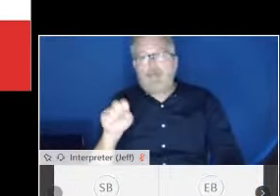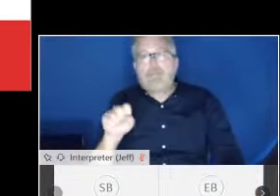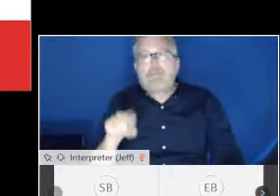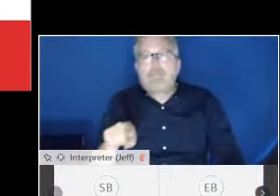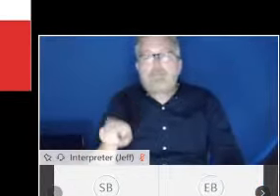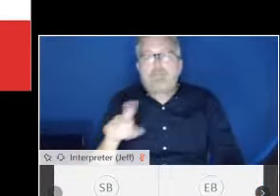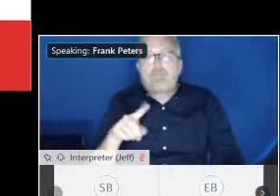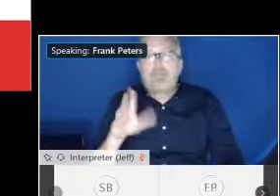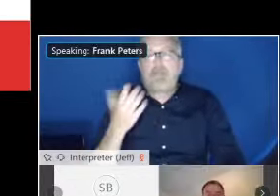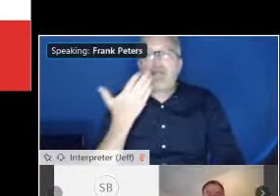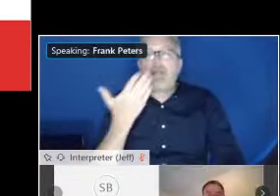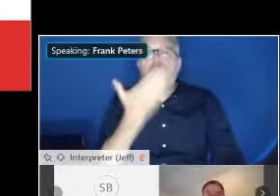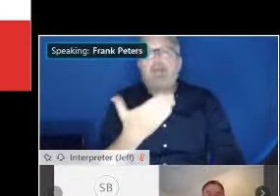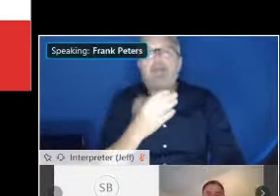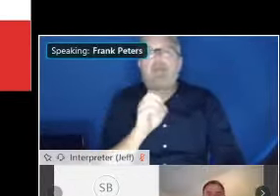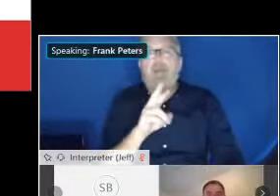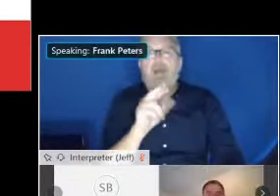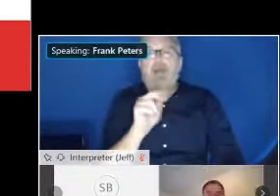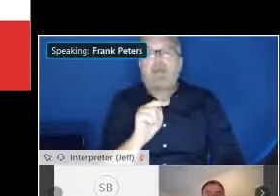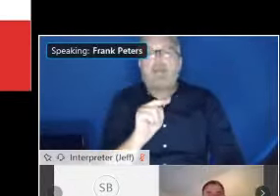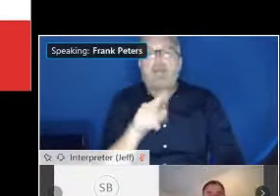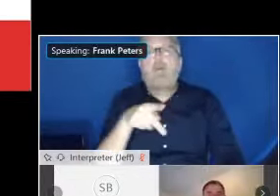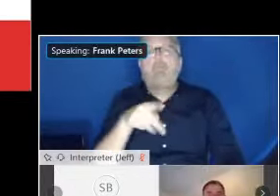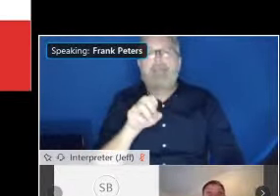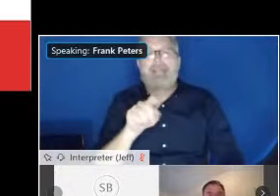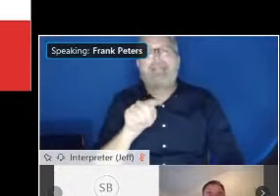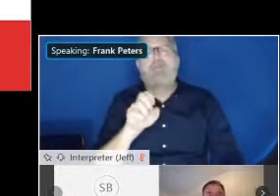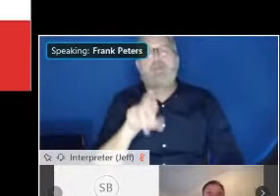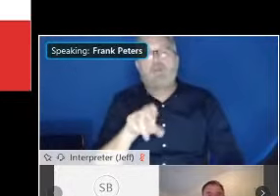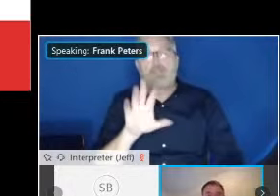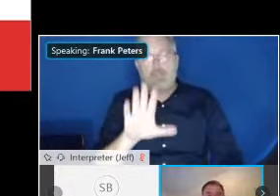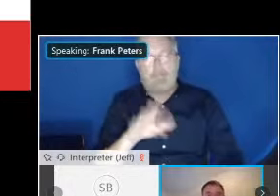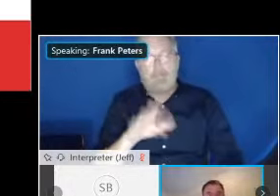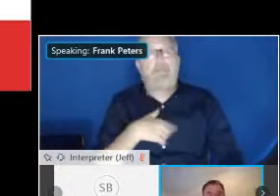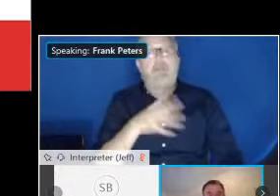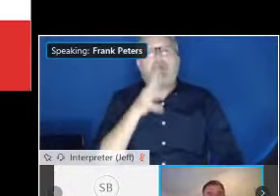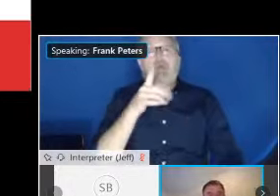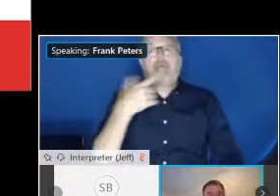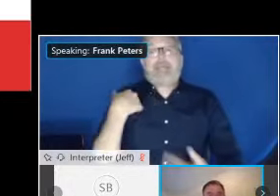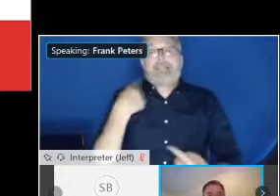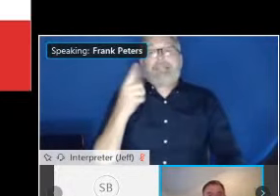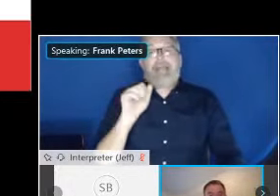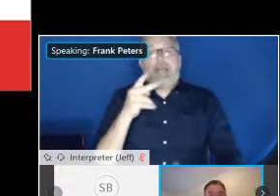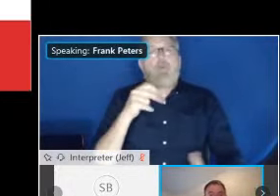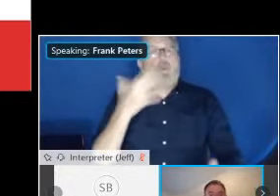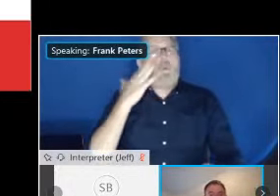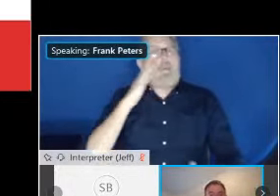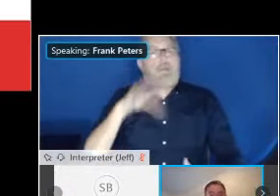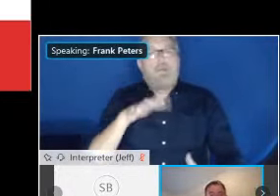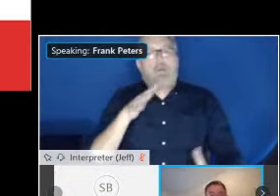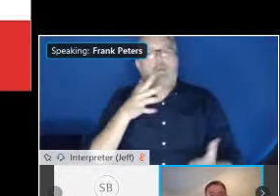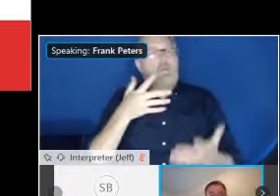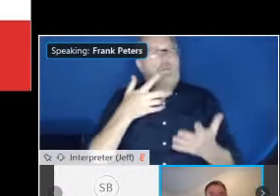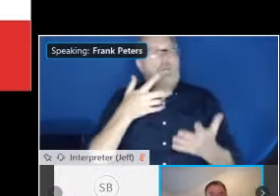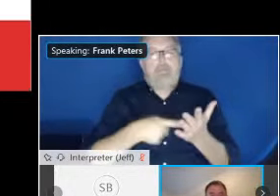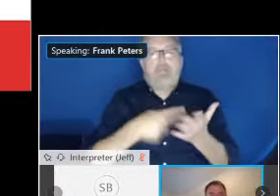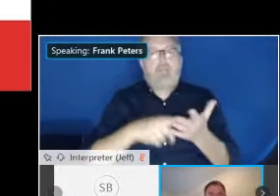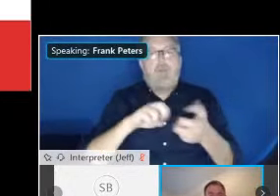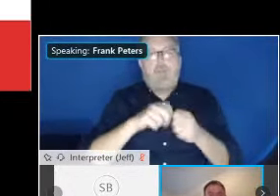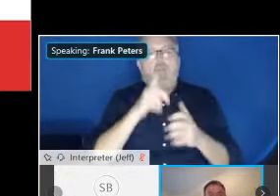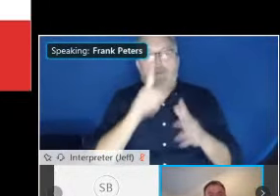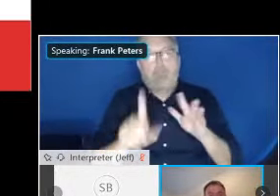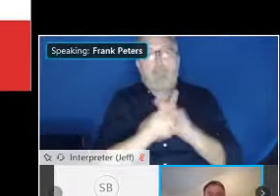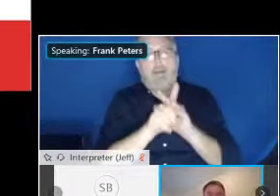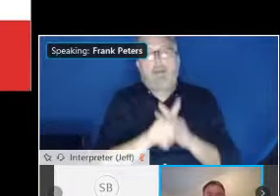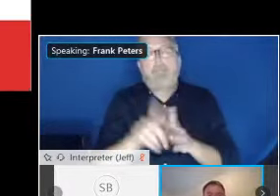Thank you, Erin. Despite all the work that the fall planning team put together since April, we knew there was going to be issues that developed. And so